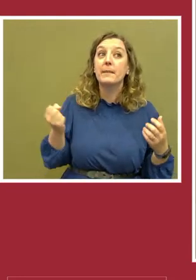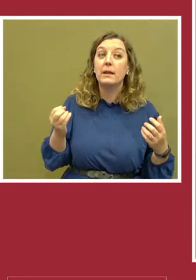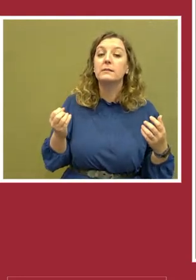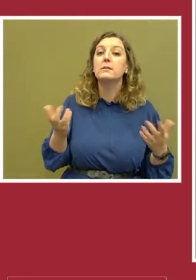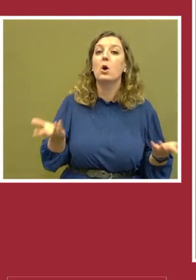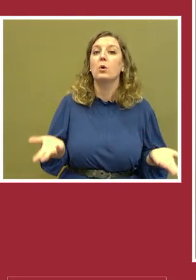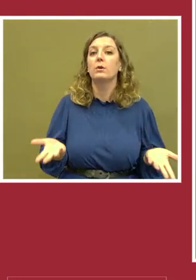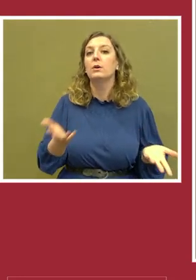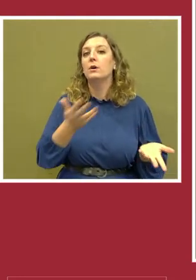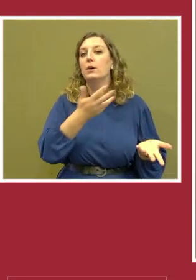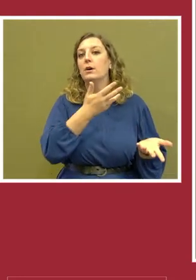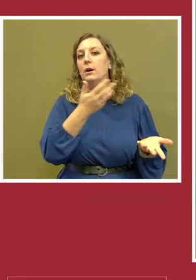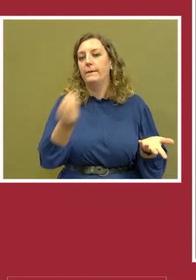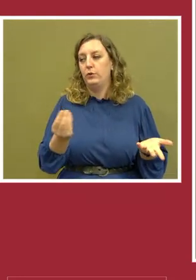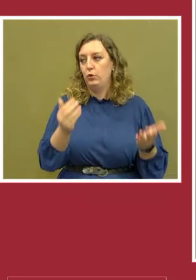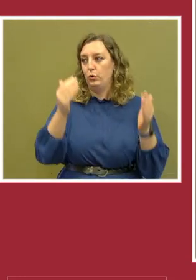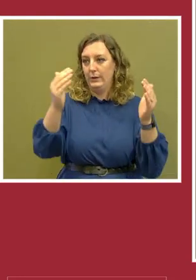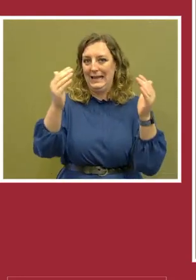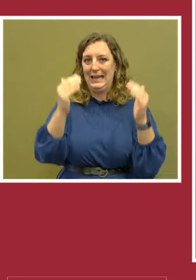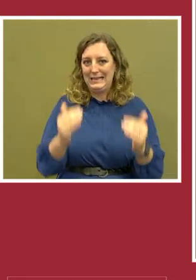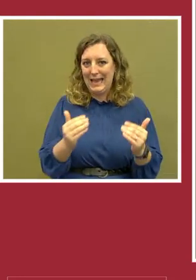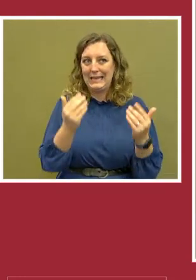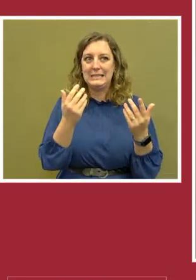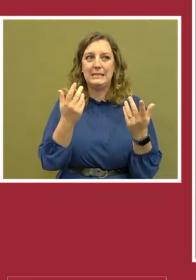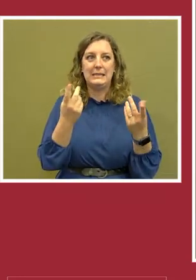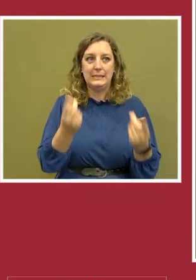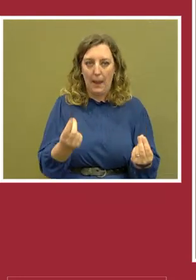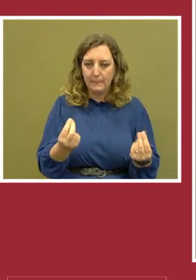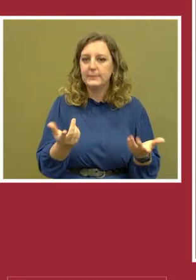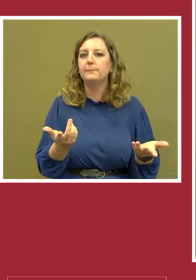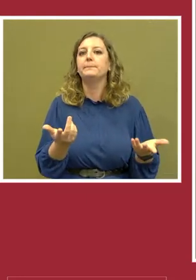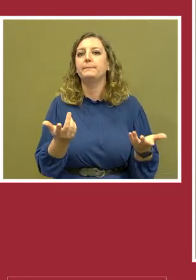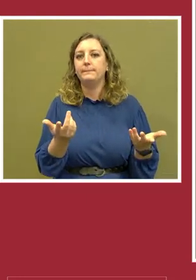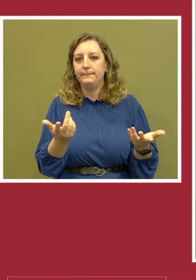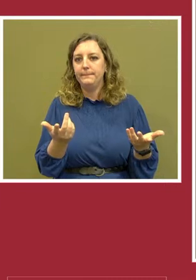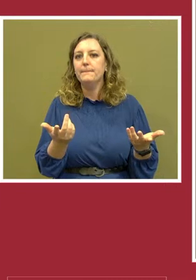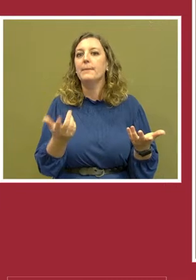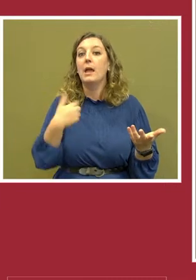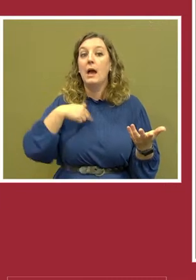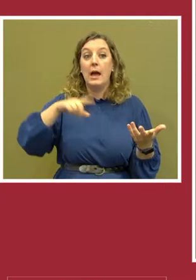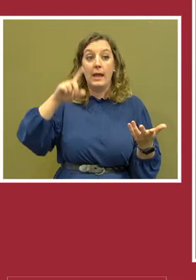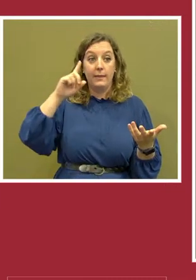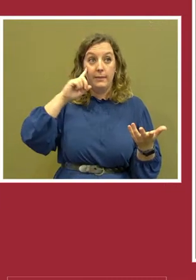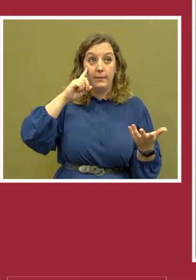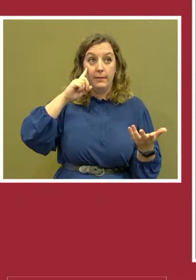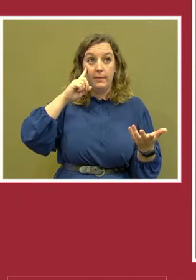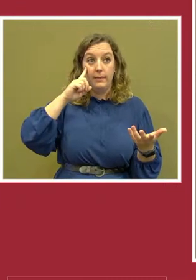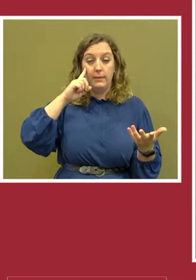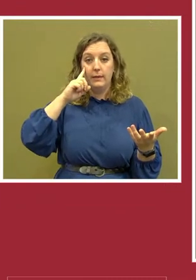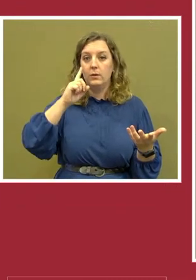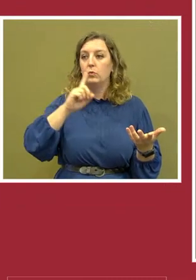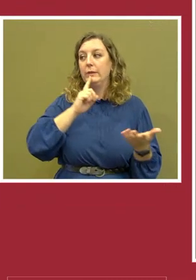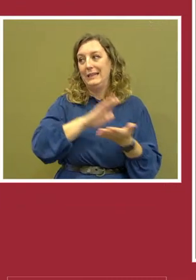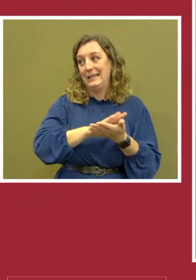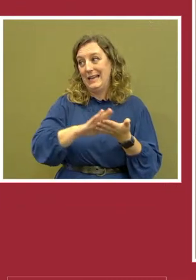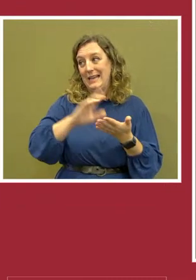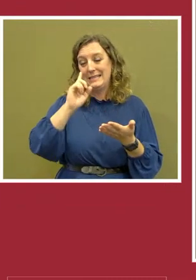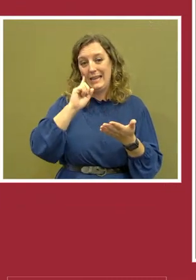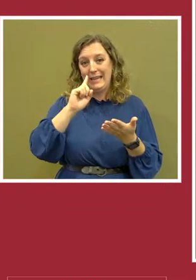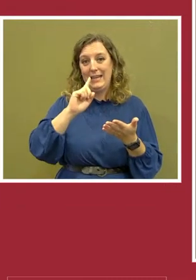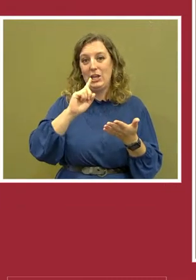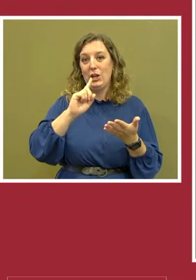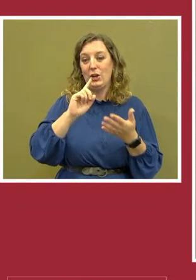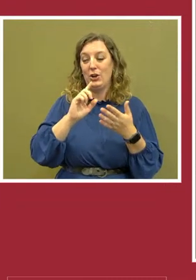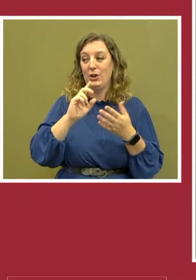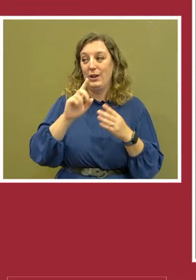So just a couple of next steps regarding all of this. I think it was really nice to hear the highlight around